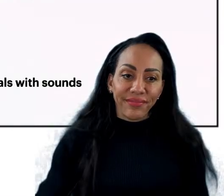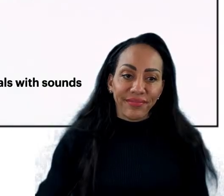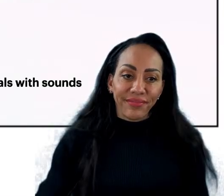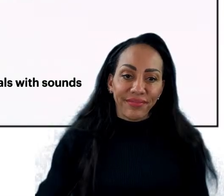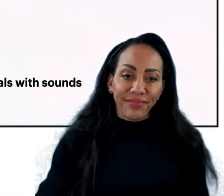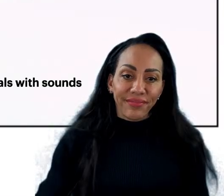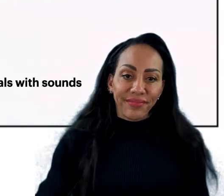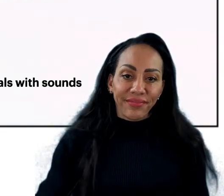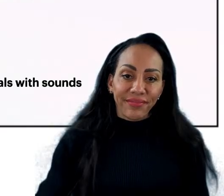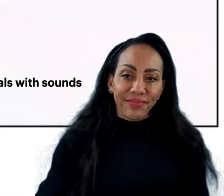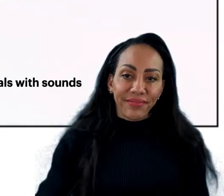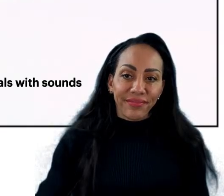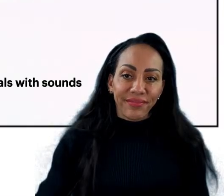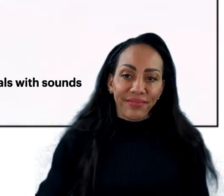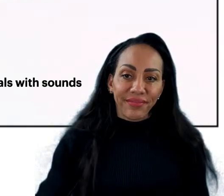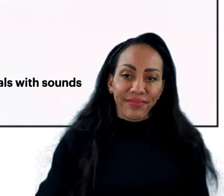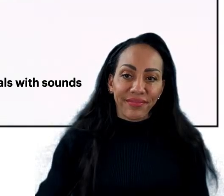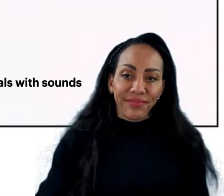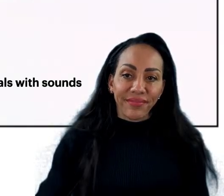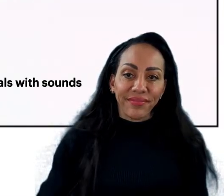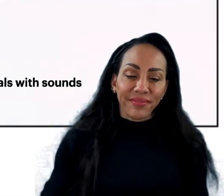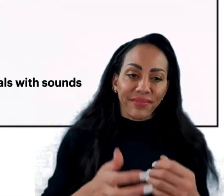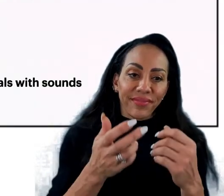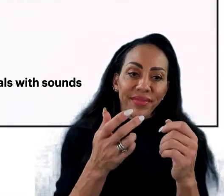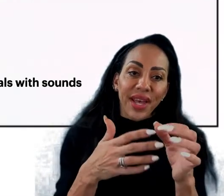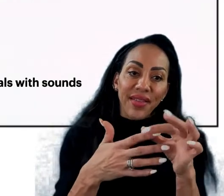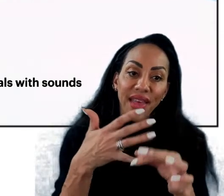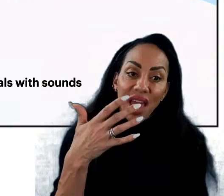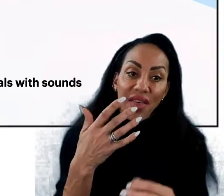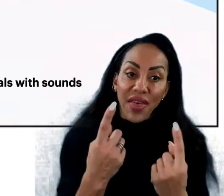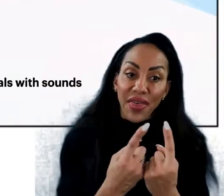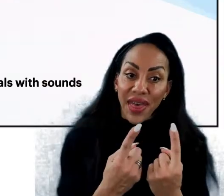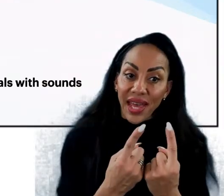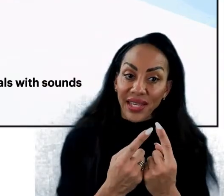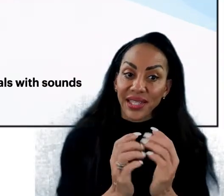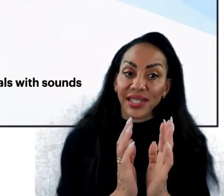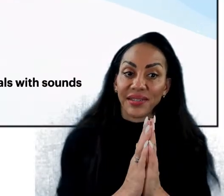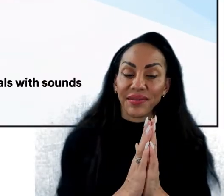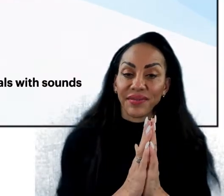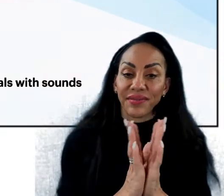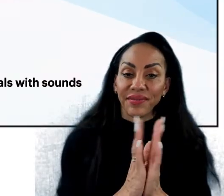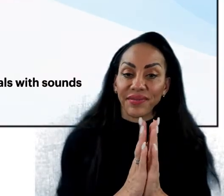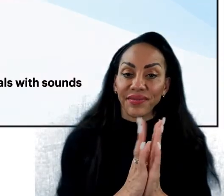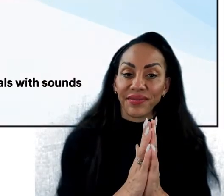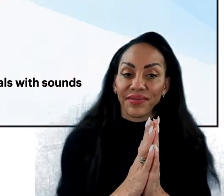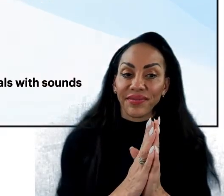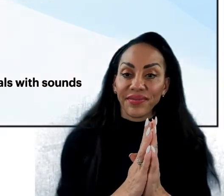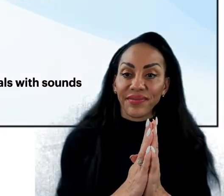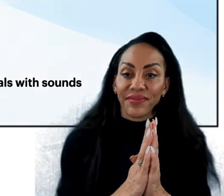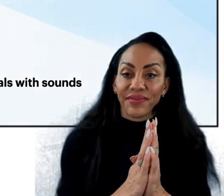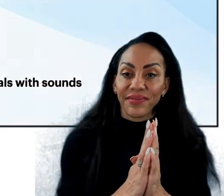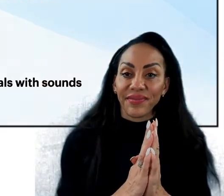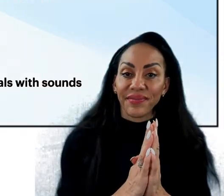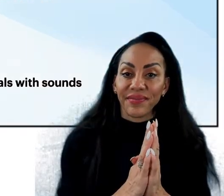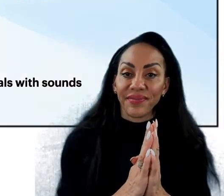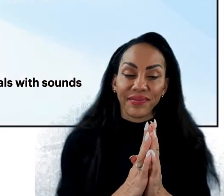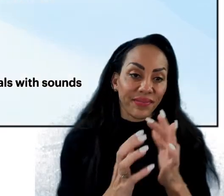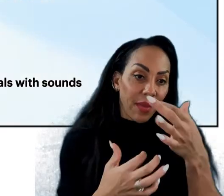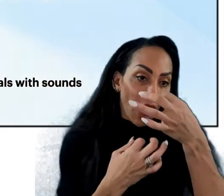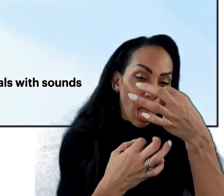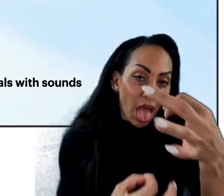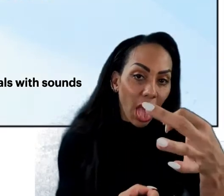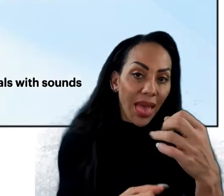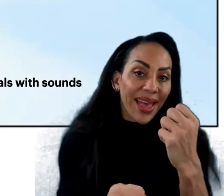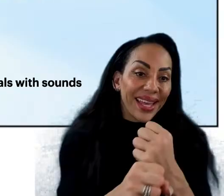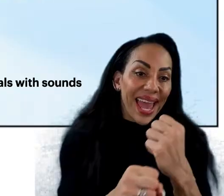The other aspect that we touched on earlier that we attracts us to the game engines is